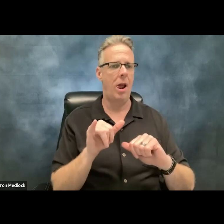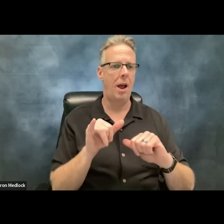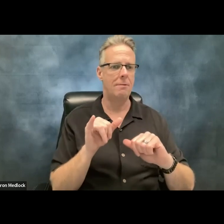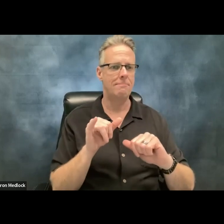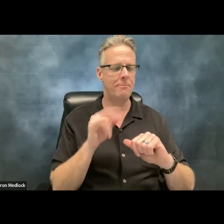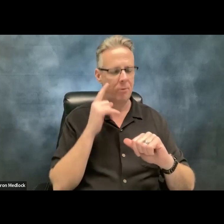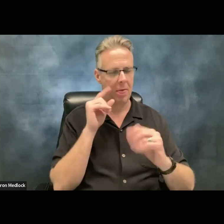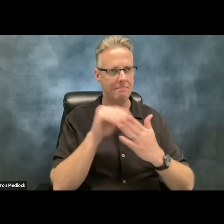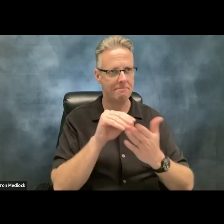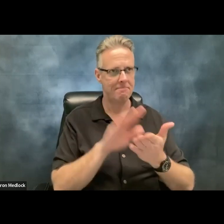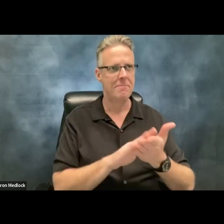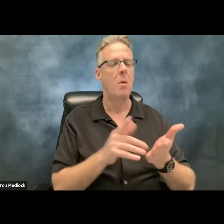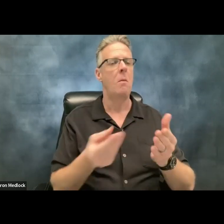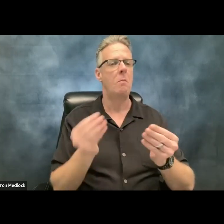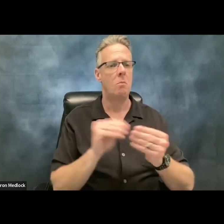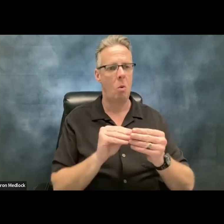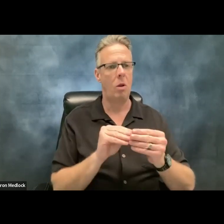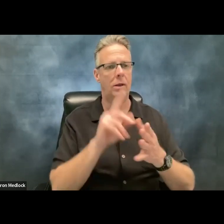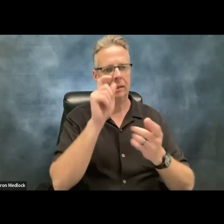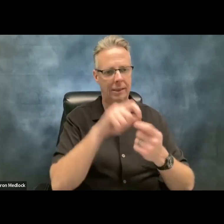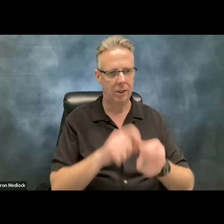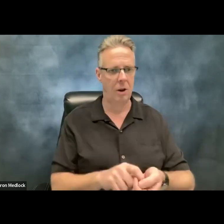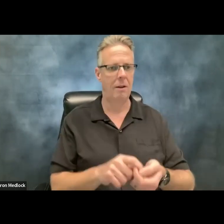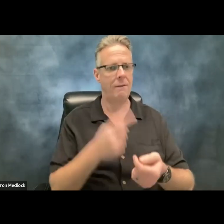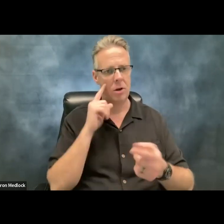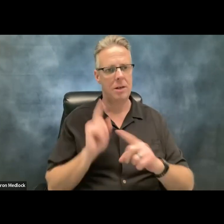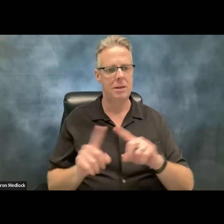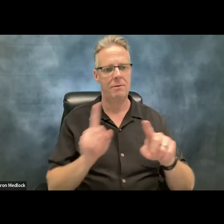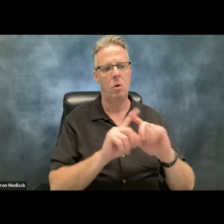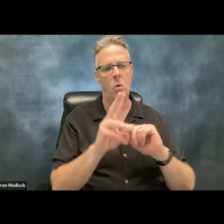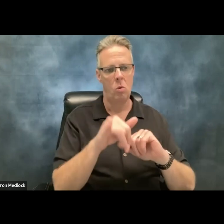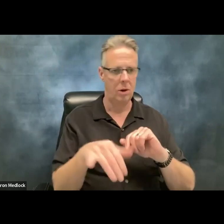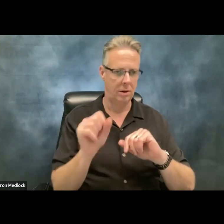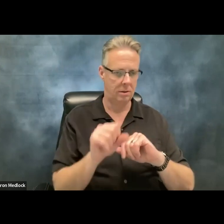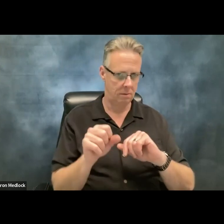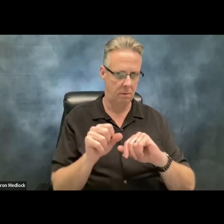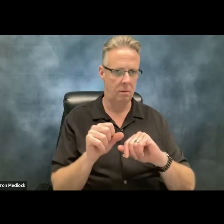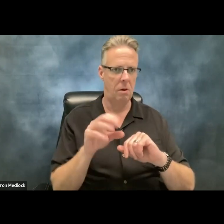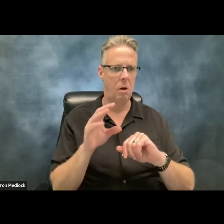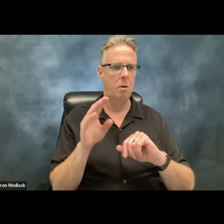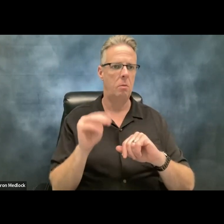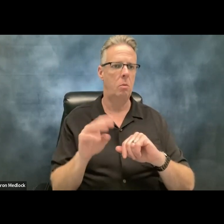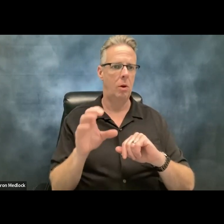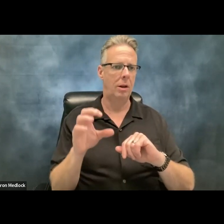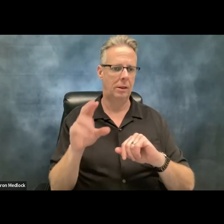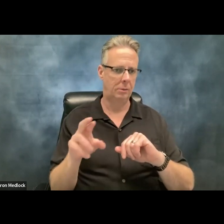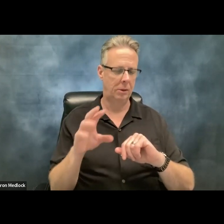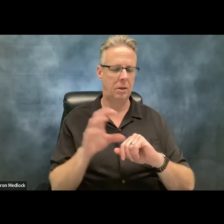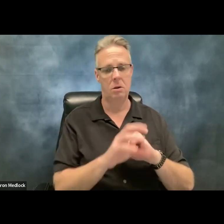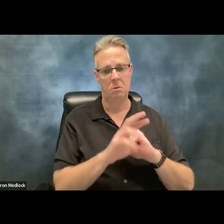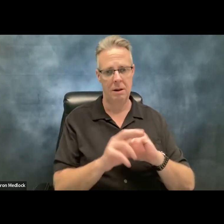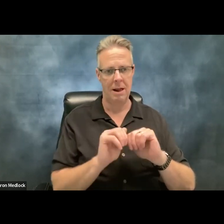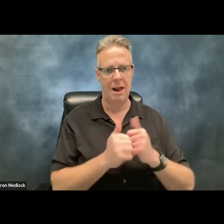had, getting more granular and more detailed about different ways that mobile crisis teams or risk crisis